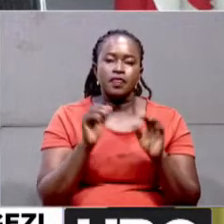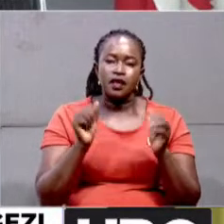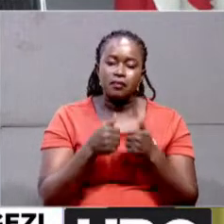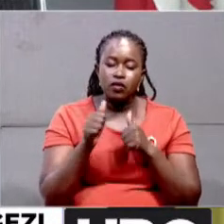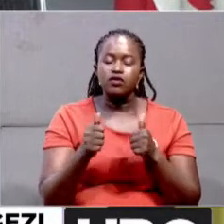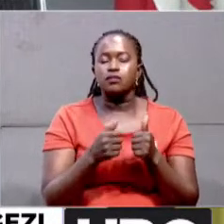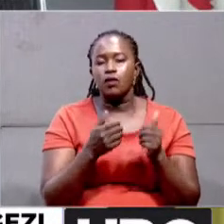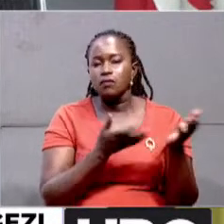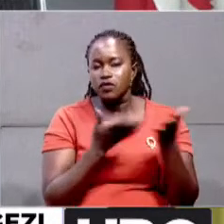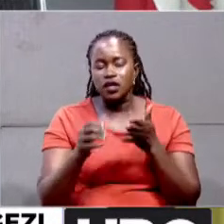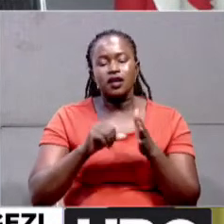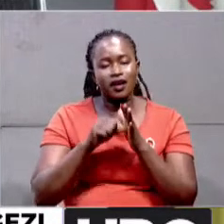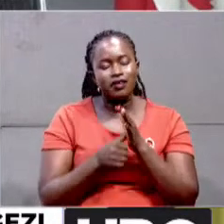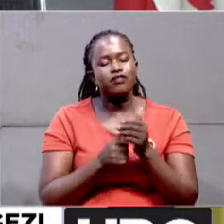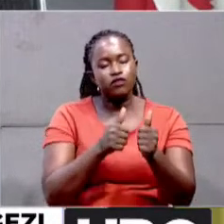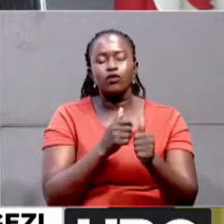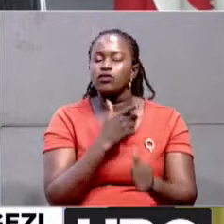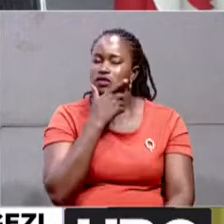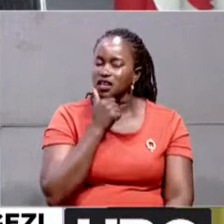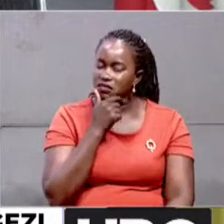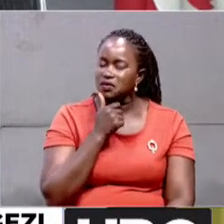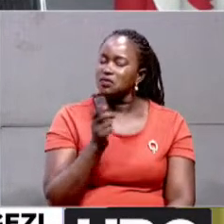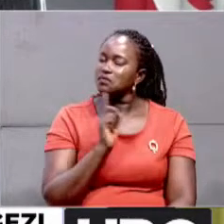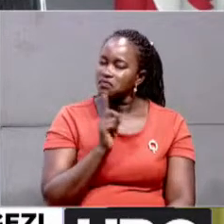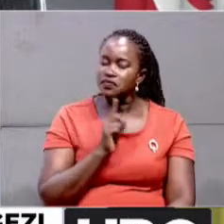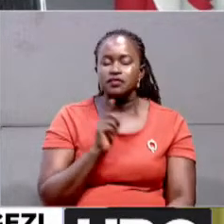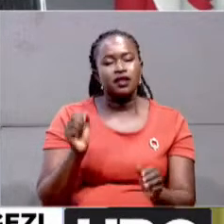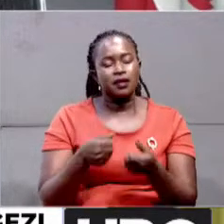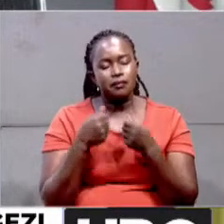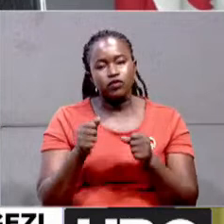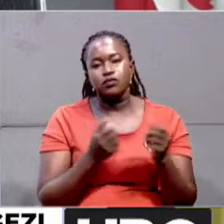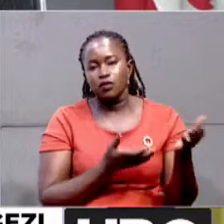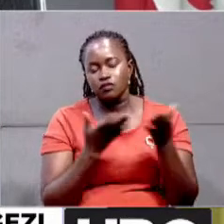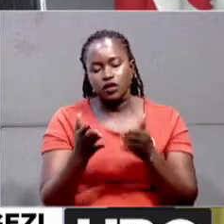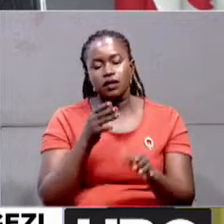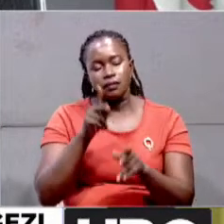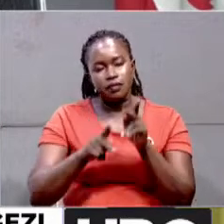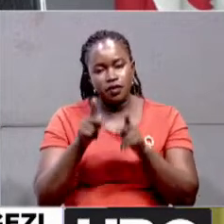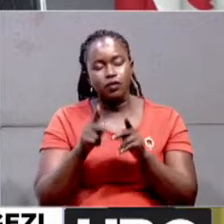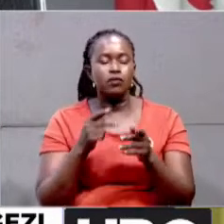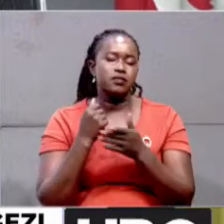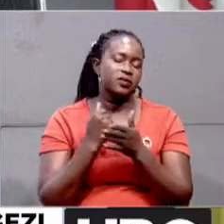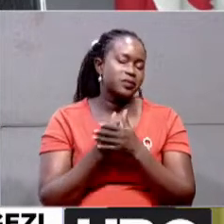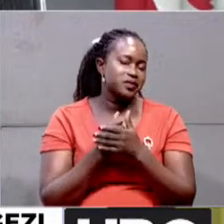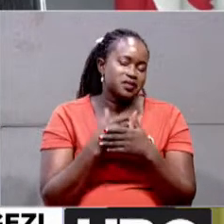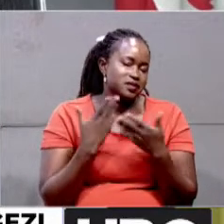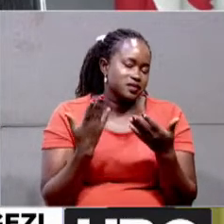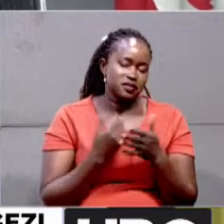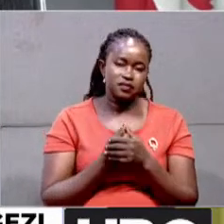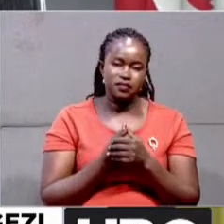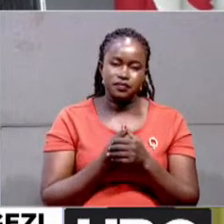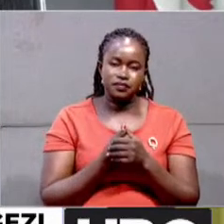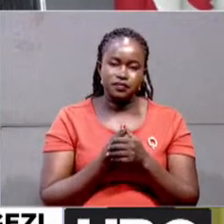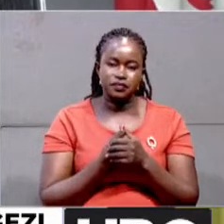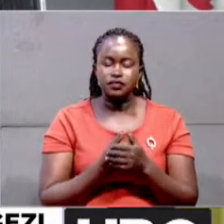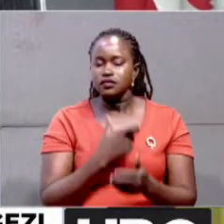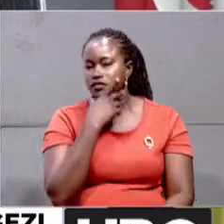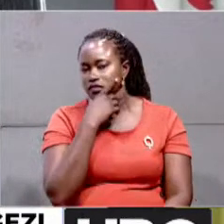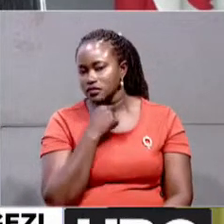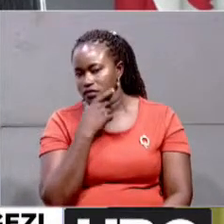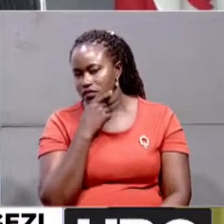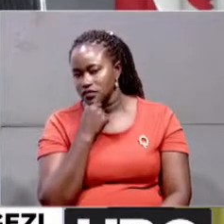suspicion, or you are not going to bring in people and just because they are